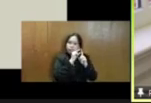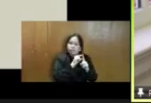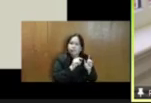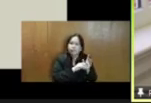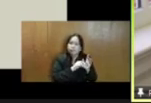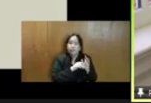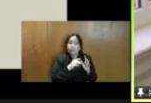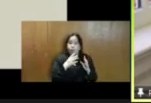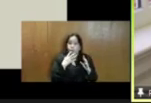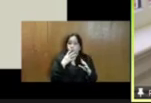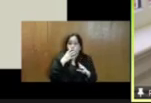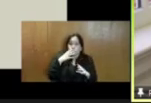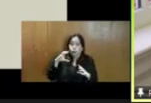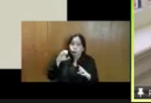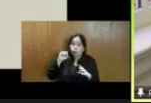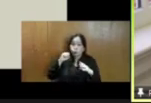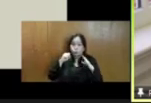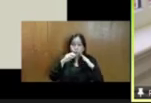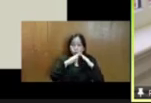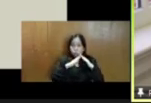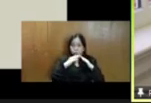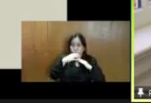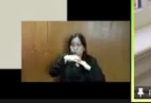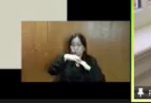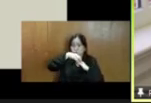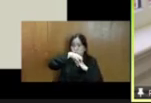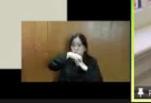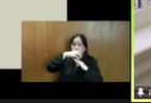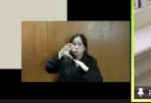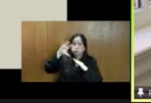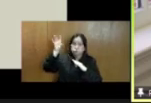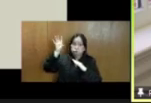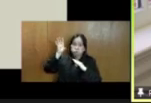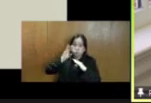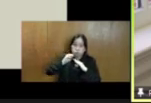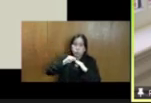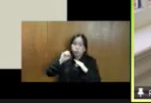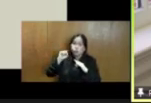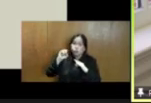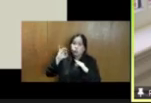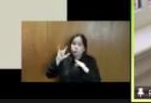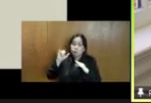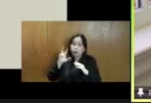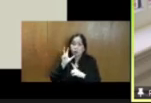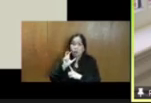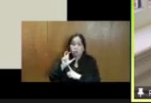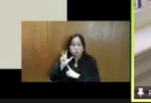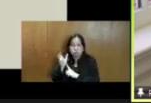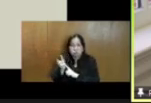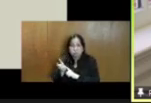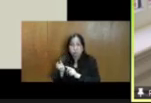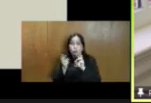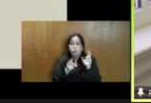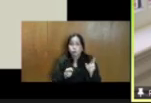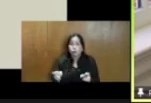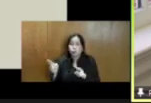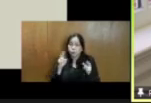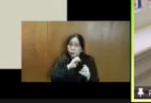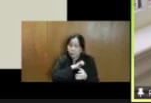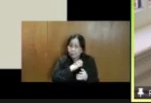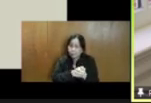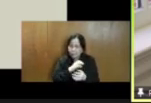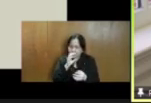solar, photovoltaic, wind turbine, wind energy, renewable energy. In addition, so we're going